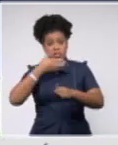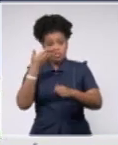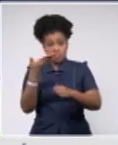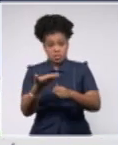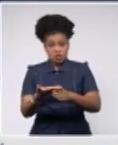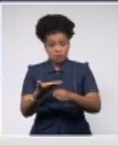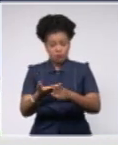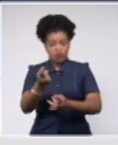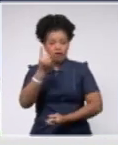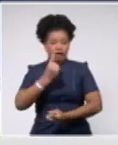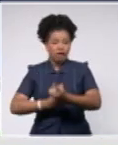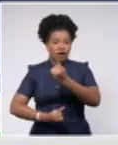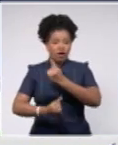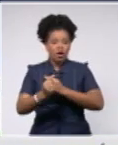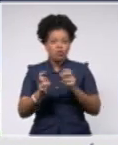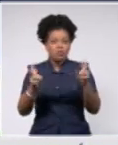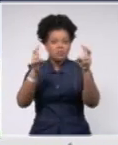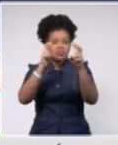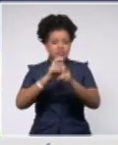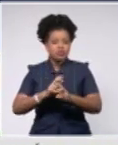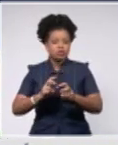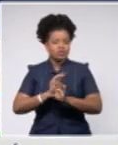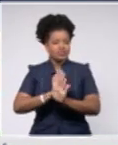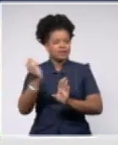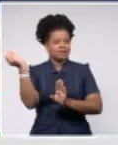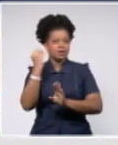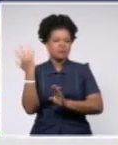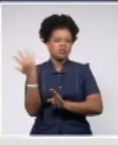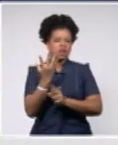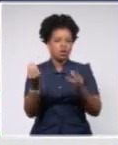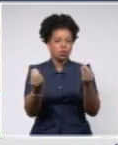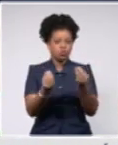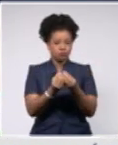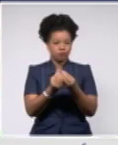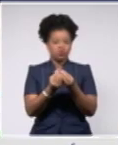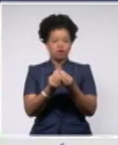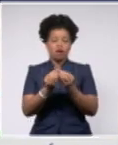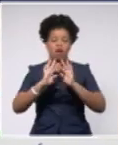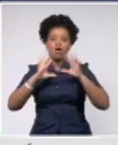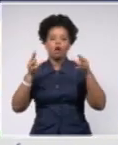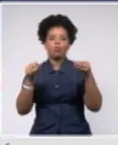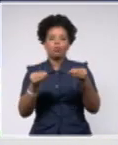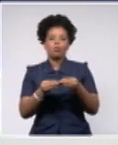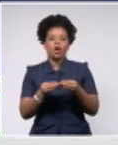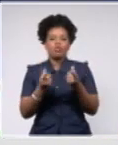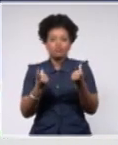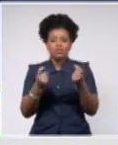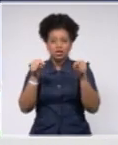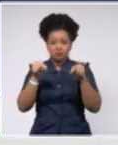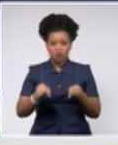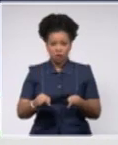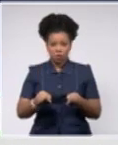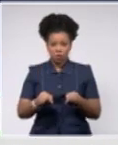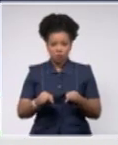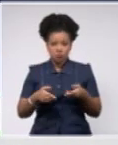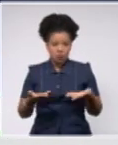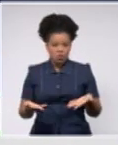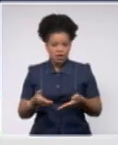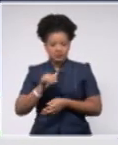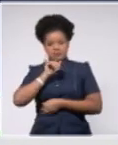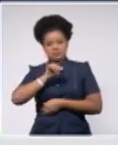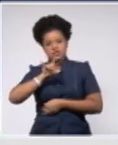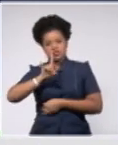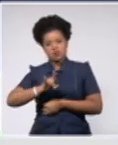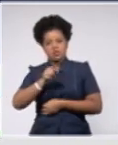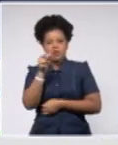50.2% of all cases, and 22 are female, representing 49.8%